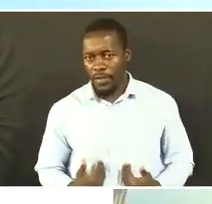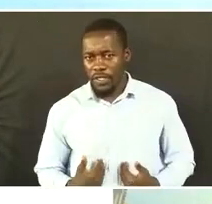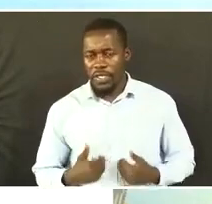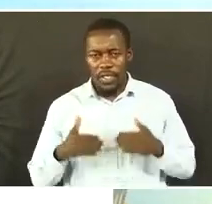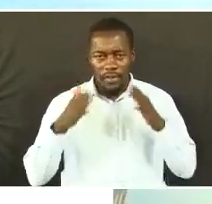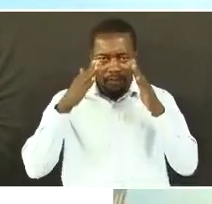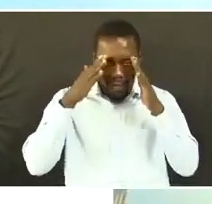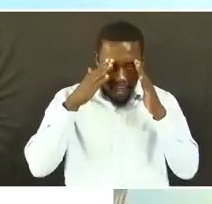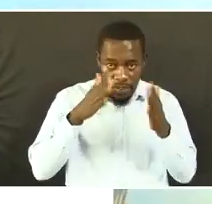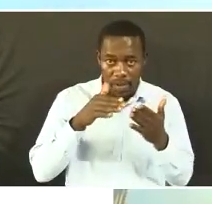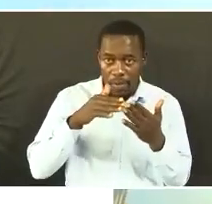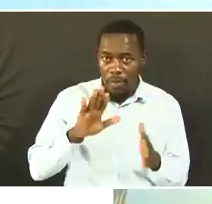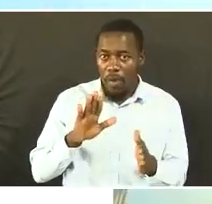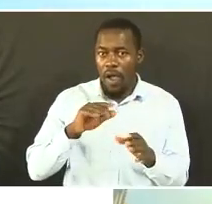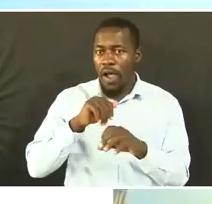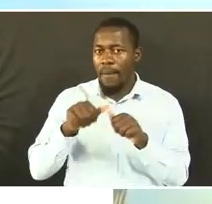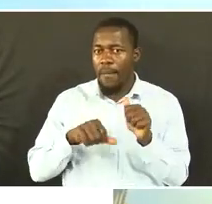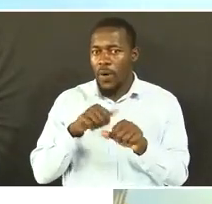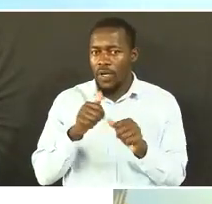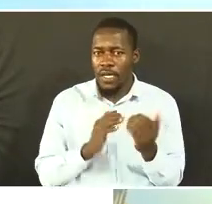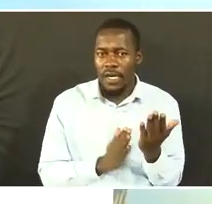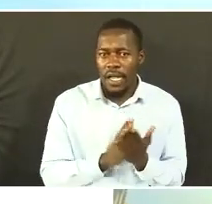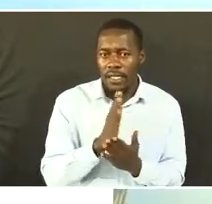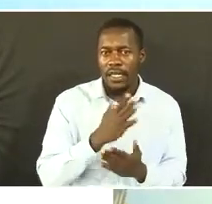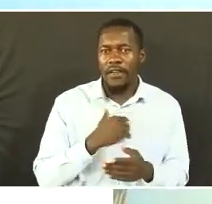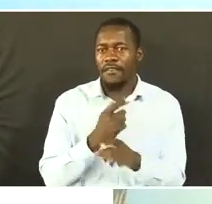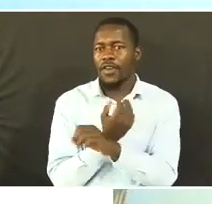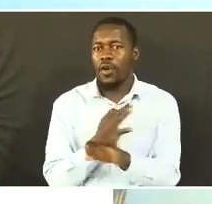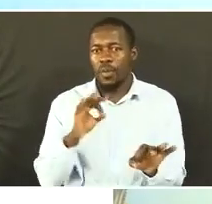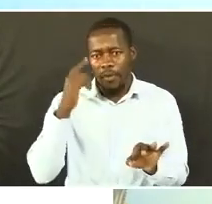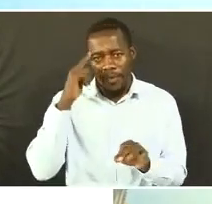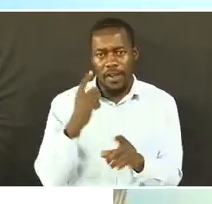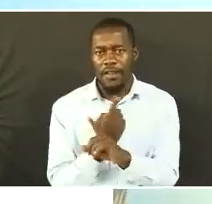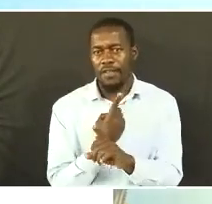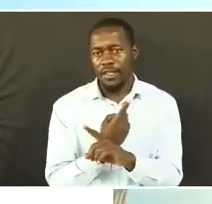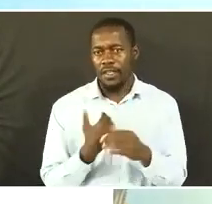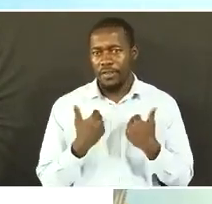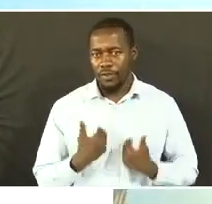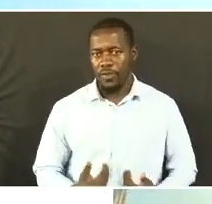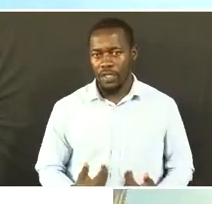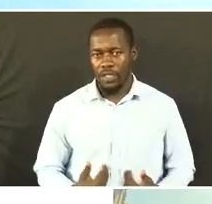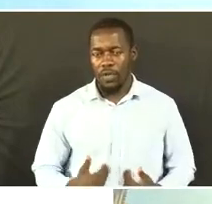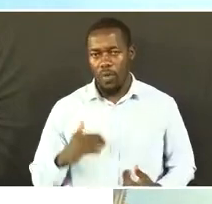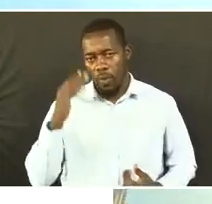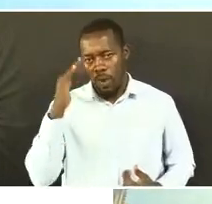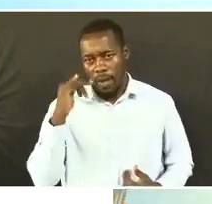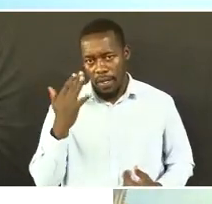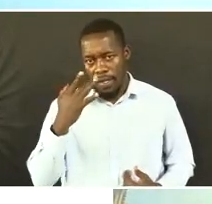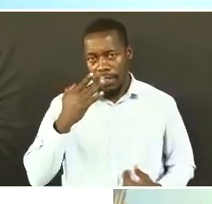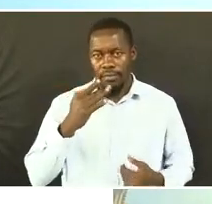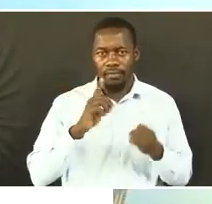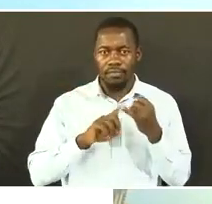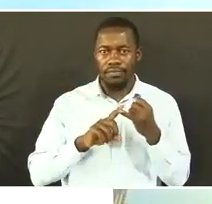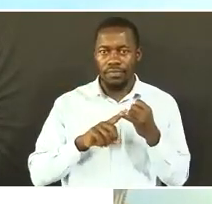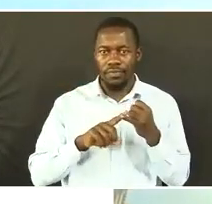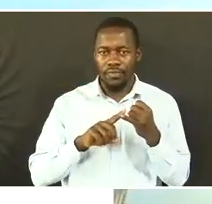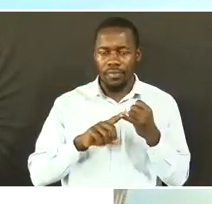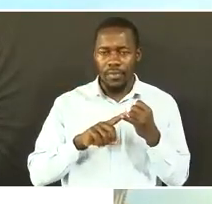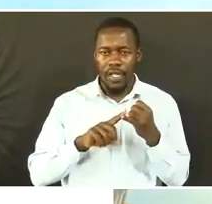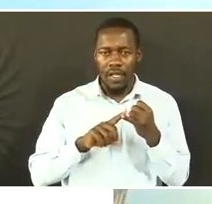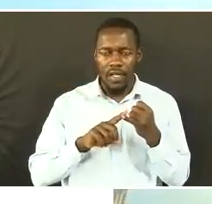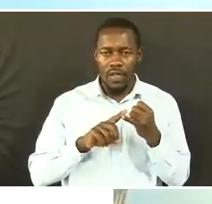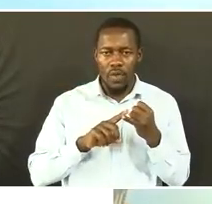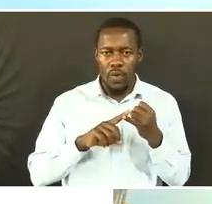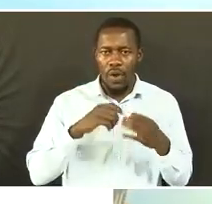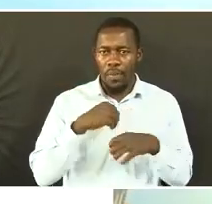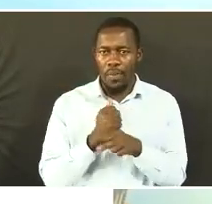to recognize the fundamental rights and freedoms of individuals is because we are keen to